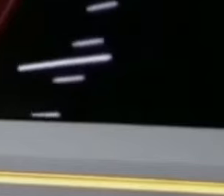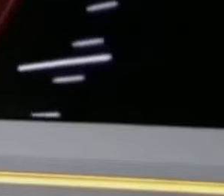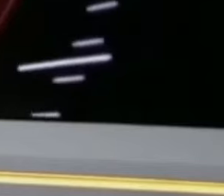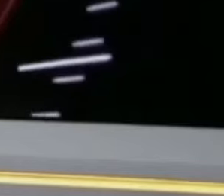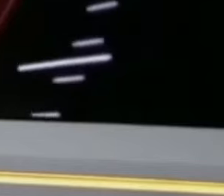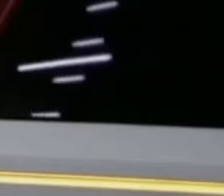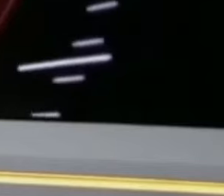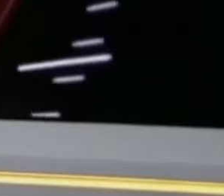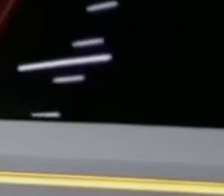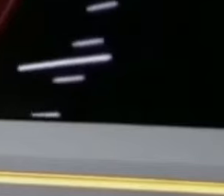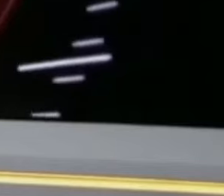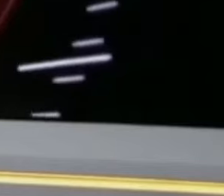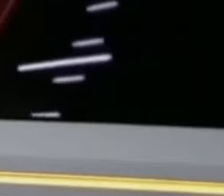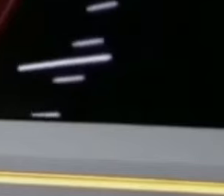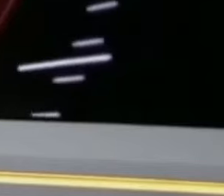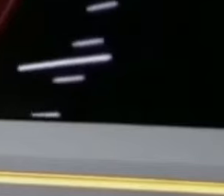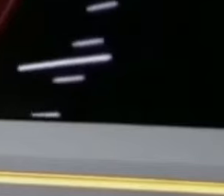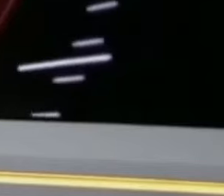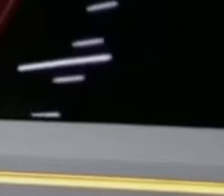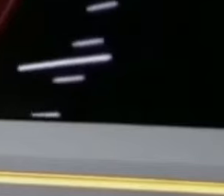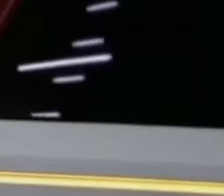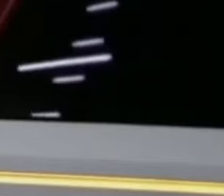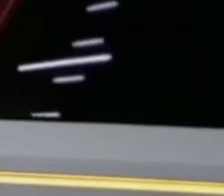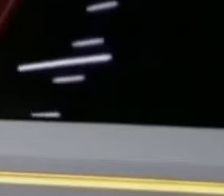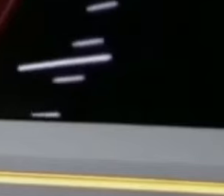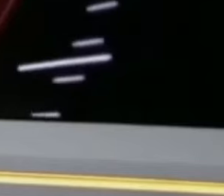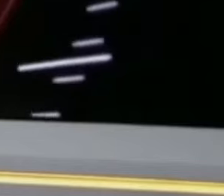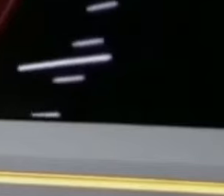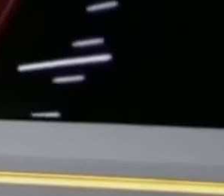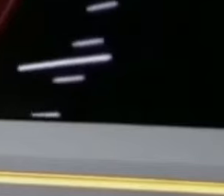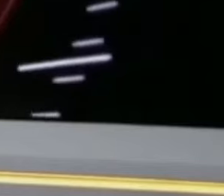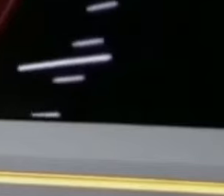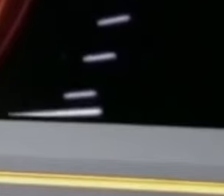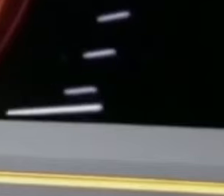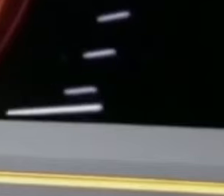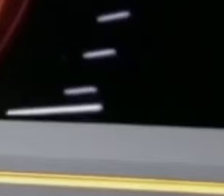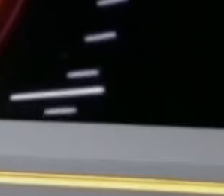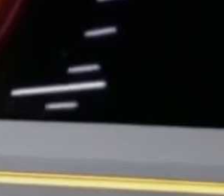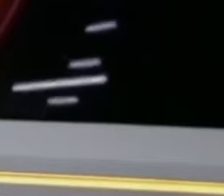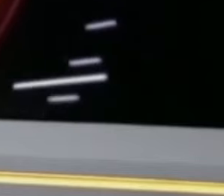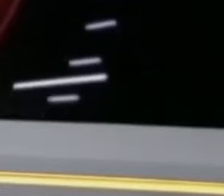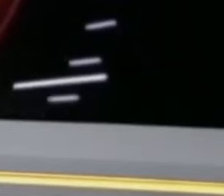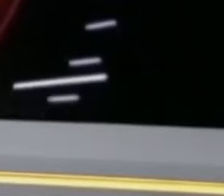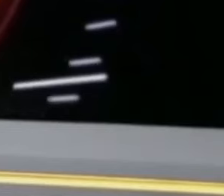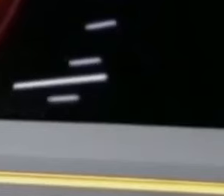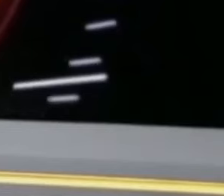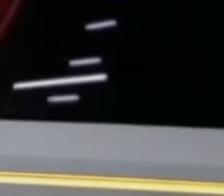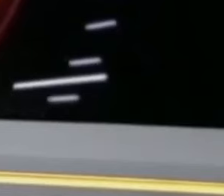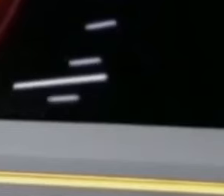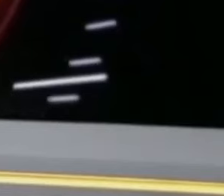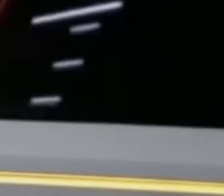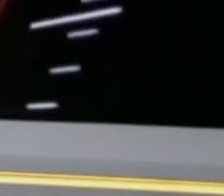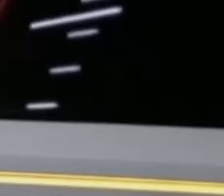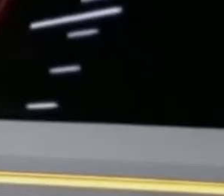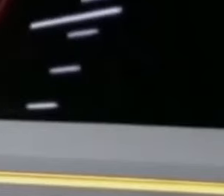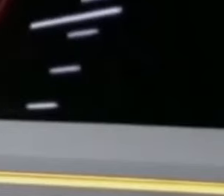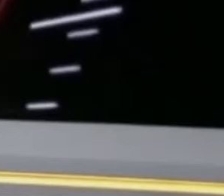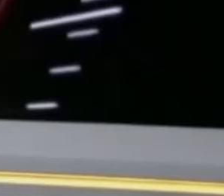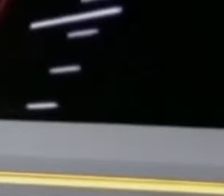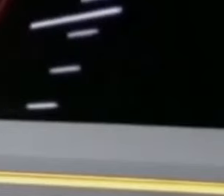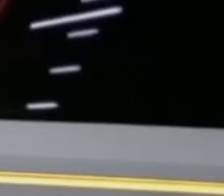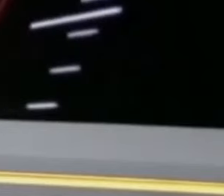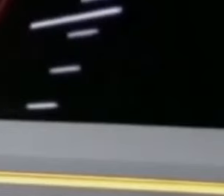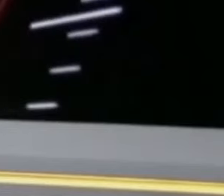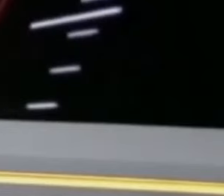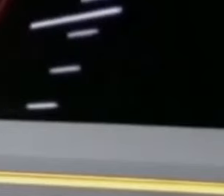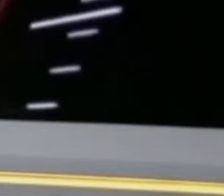Petro met with the indigenous Minga to discuss issues related to the defense of life, the autonomy of the peoples, and to reject the resurgence